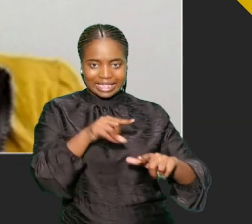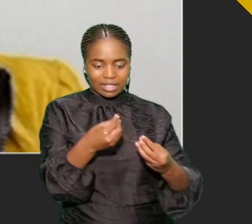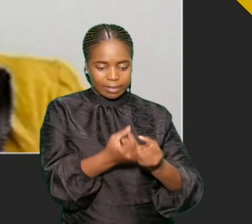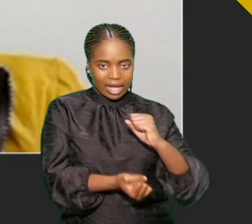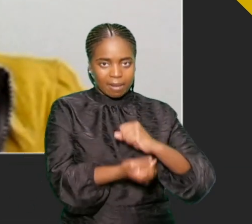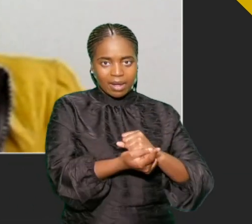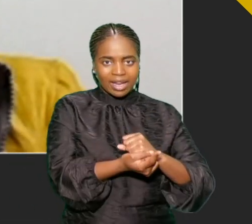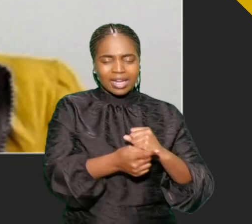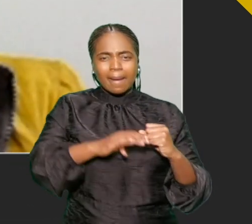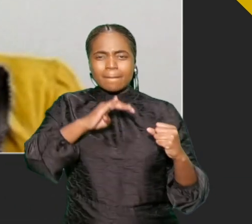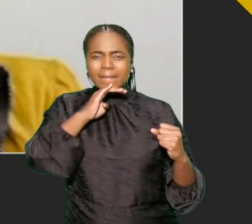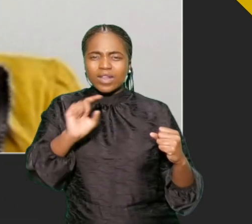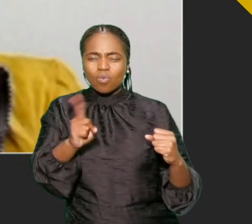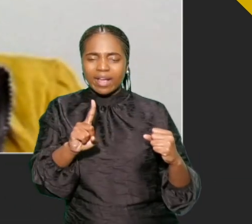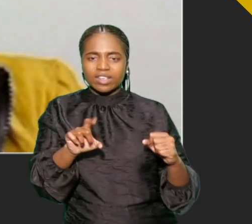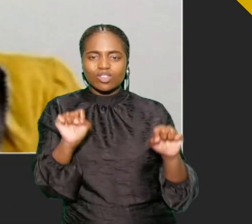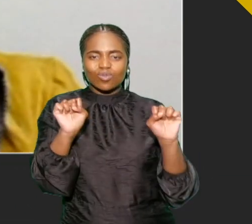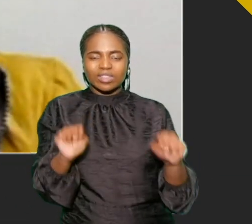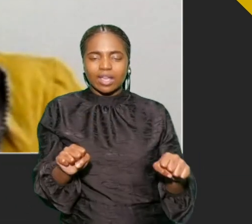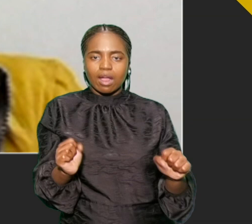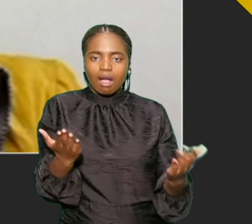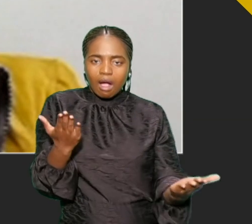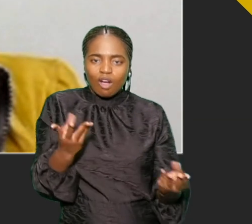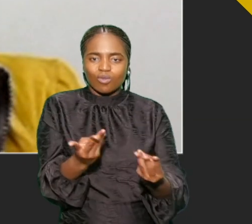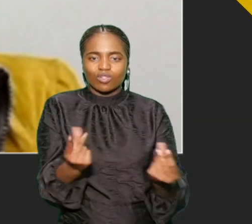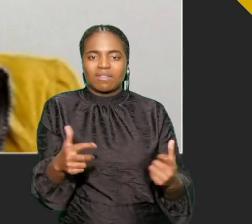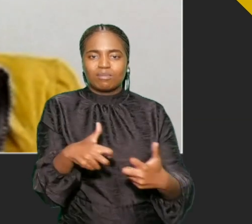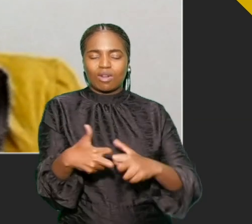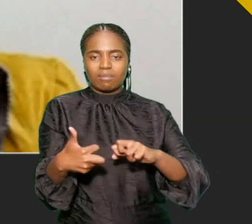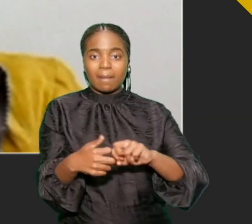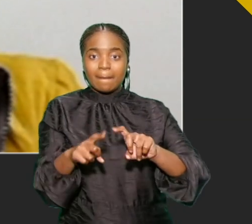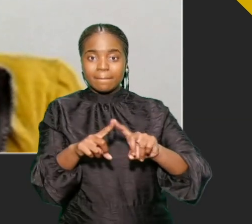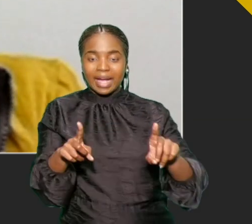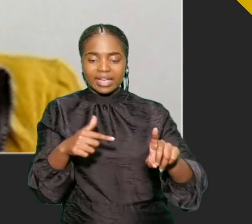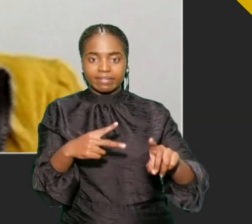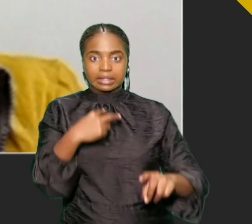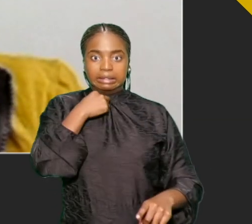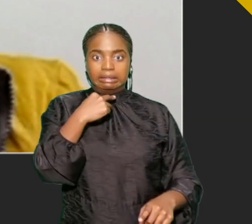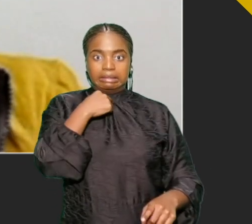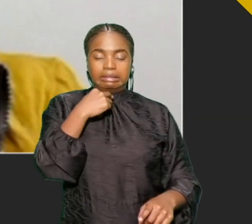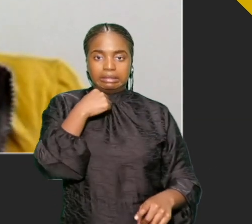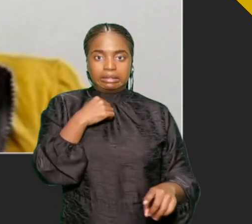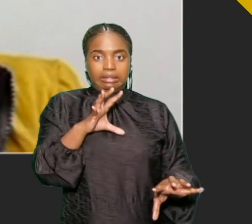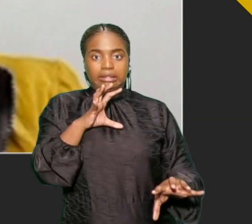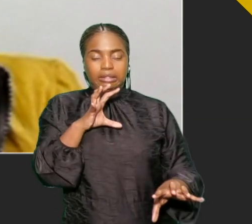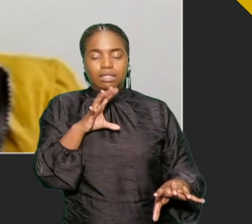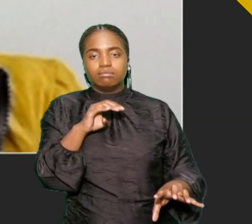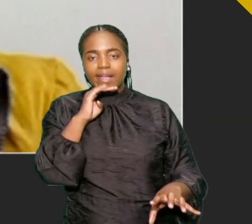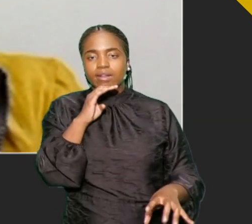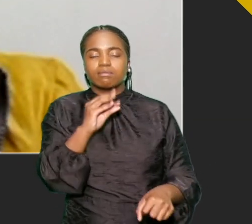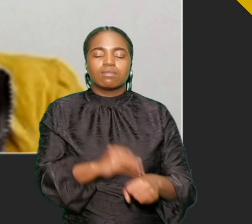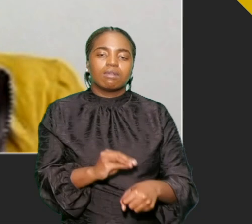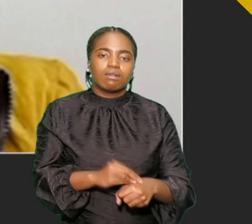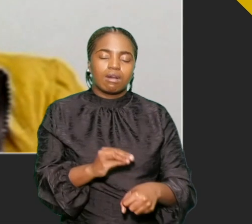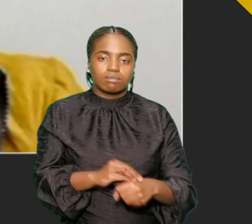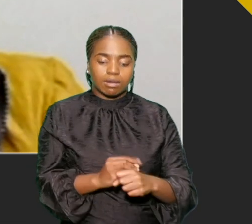you are experiencing, you are able to come up with solutions. But if you get stuck at fight, flight, or freeze, you might struggle to deal